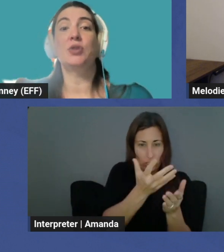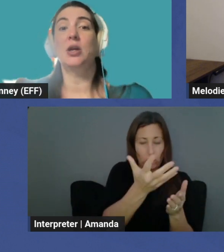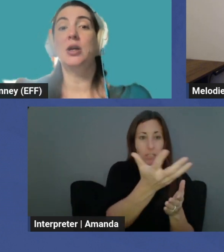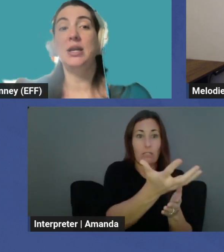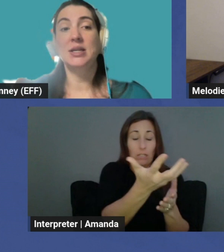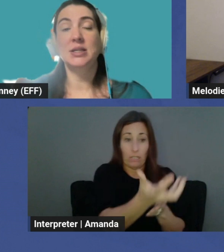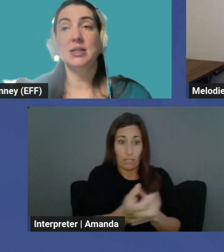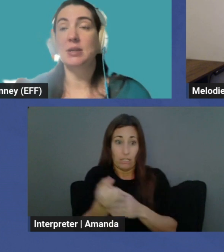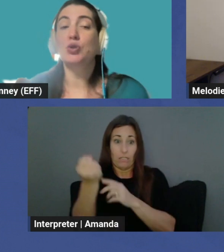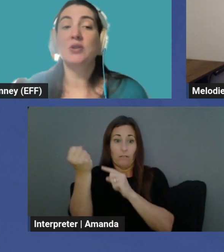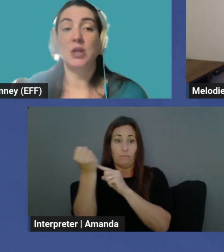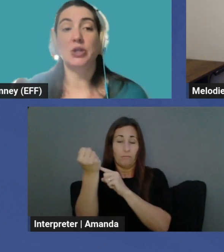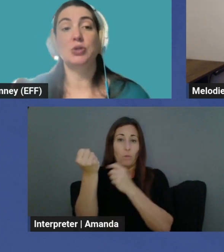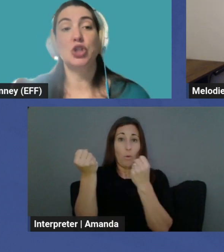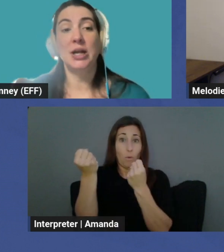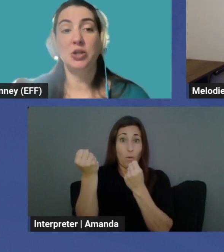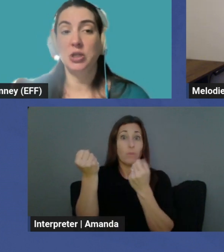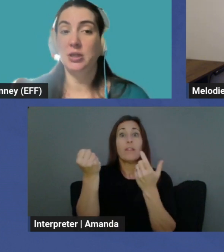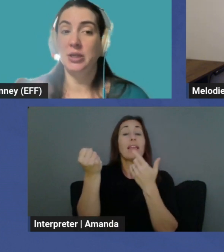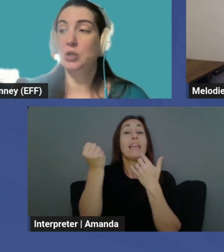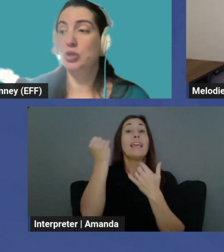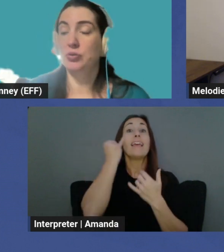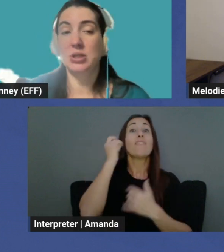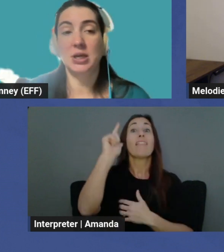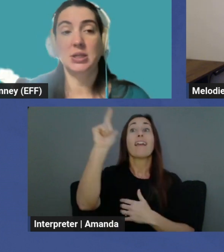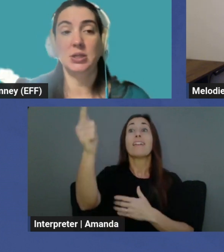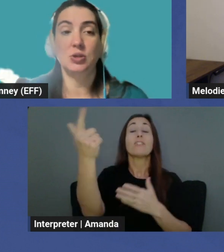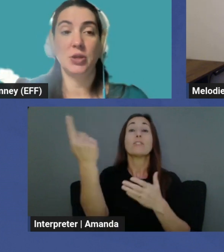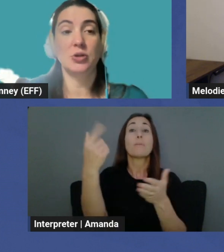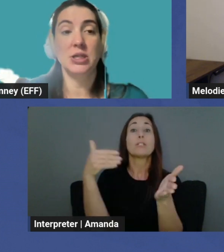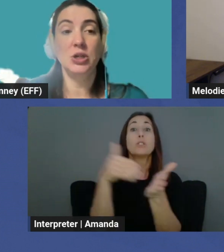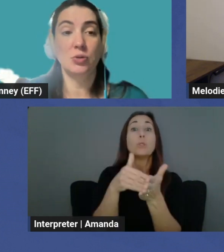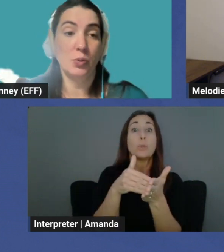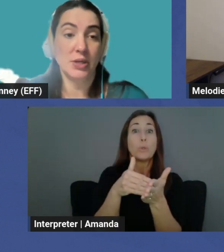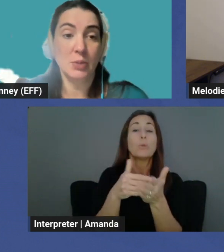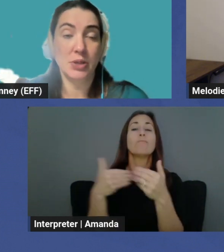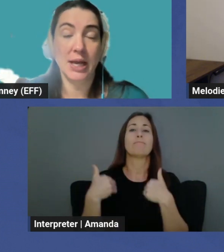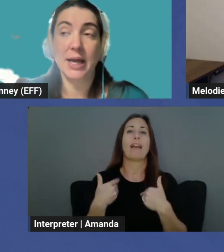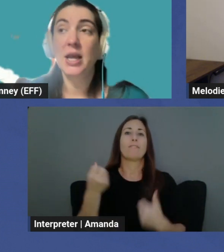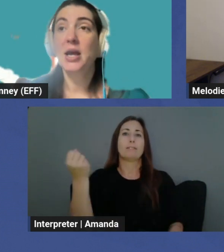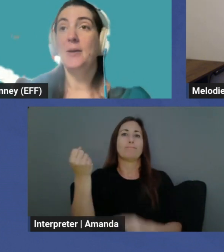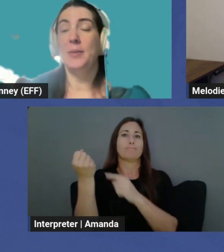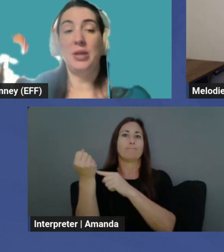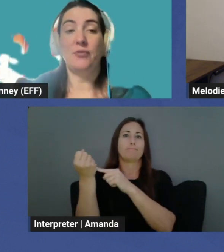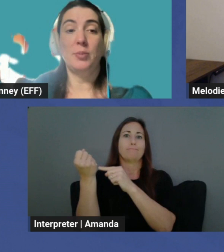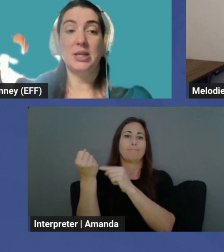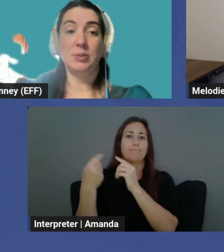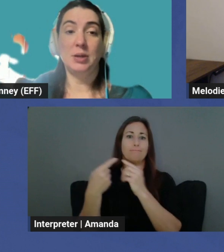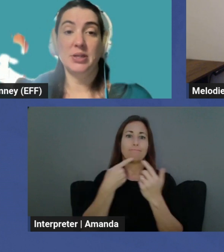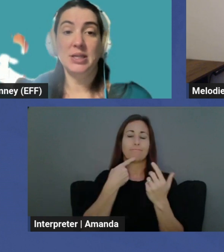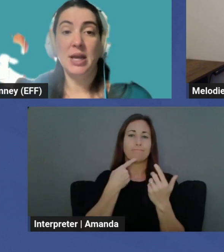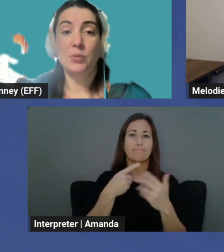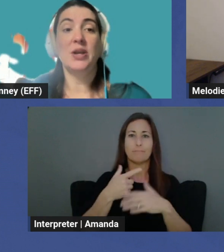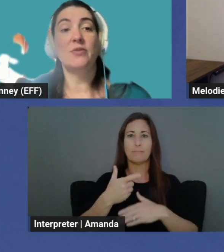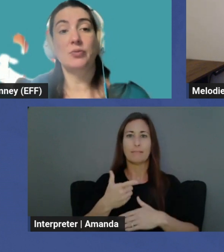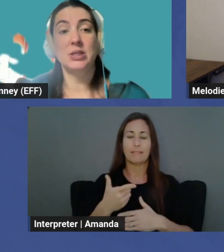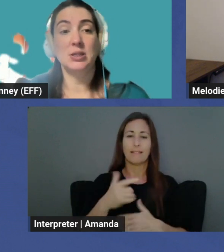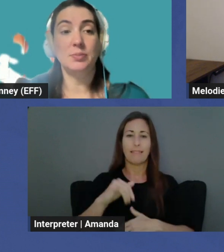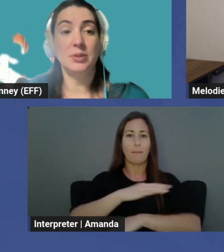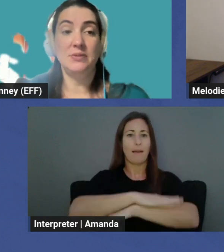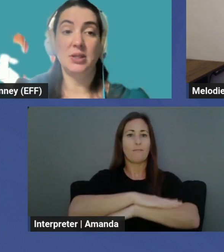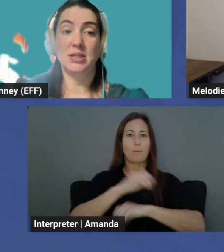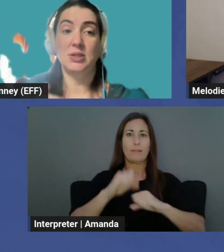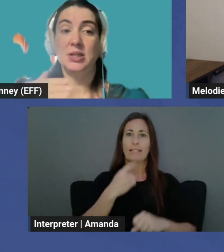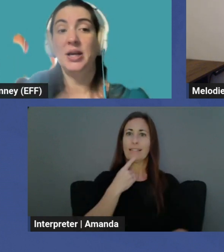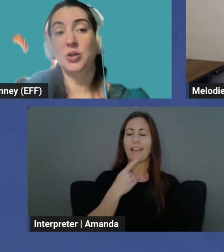because if there is some sort of lawsuit challenging, like, you showed this content to my 13-year-old, what's up with that? The platform has to be able to say, well, we have a reason